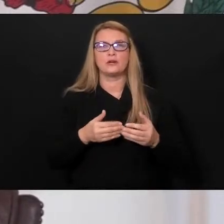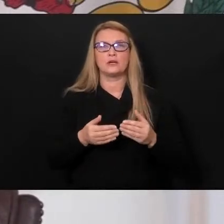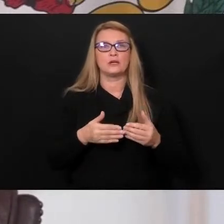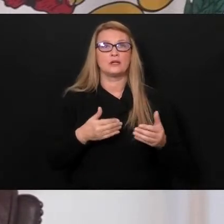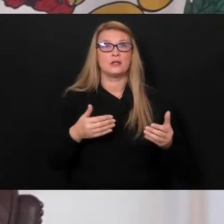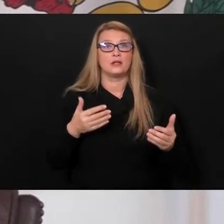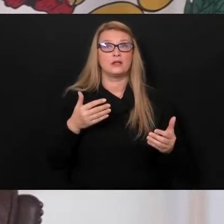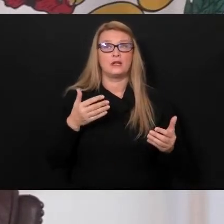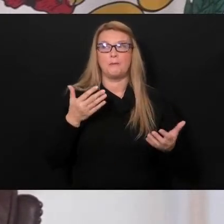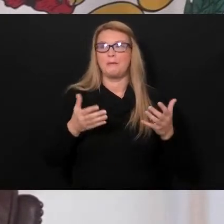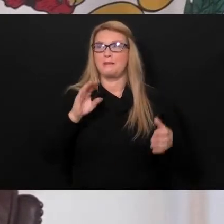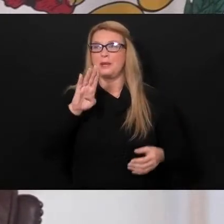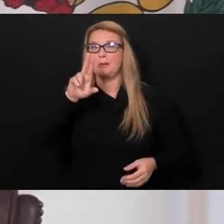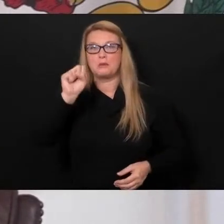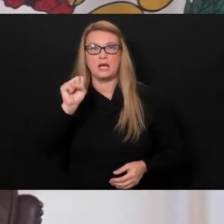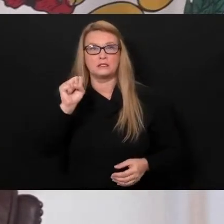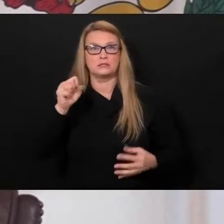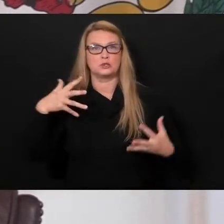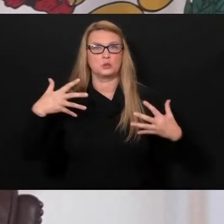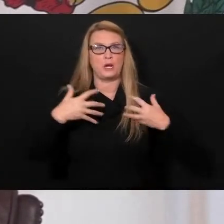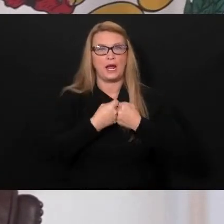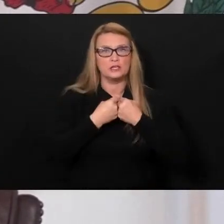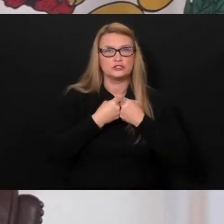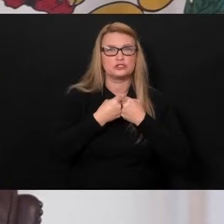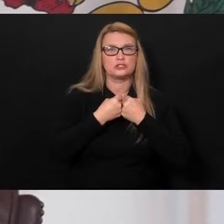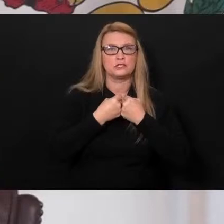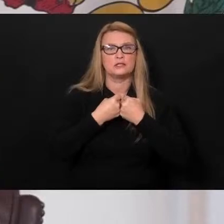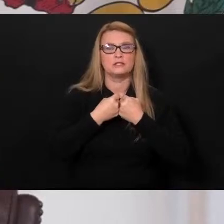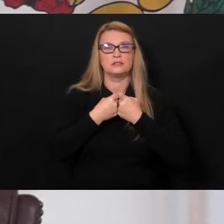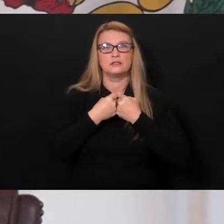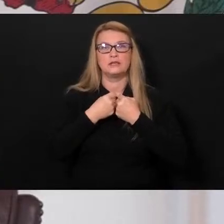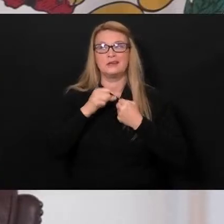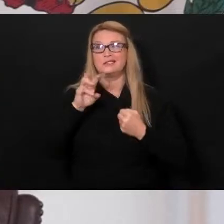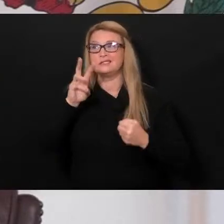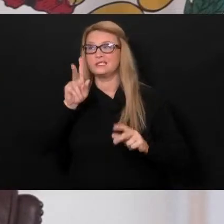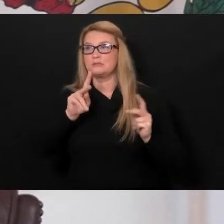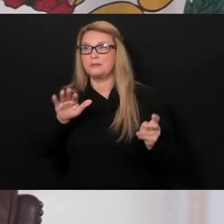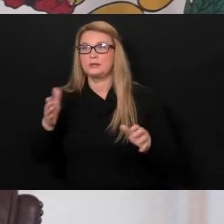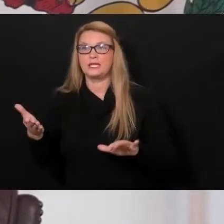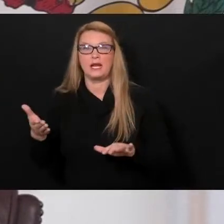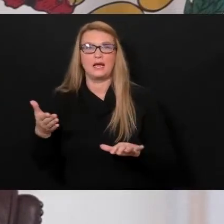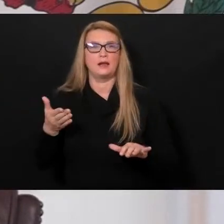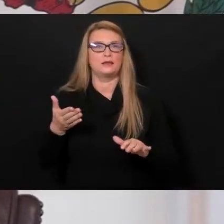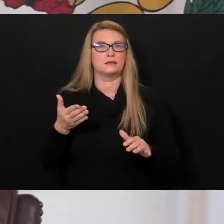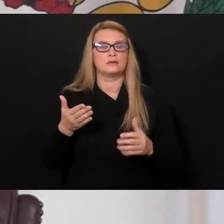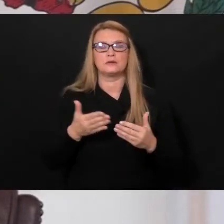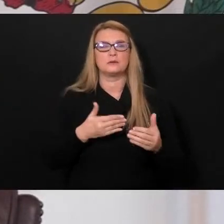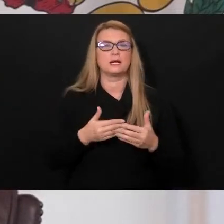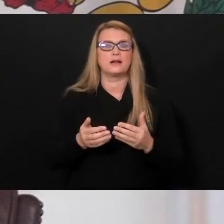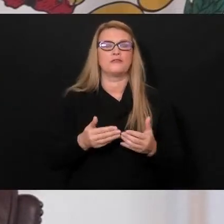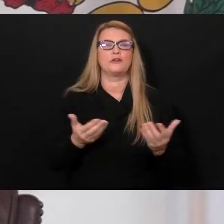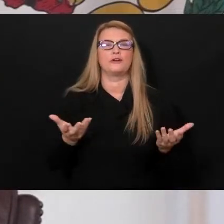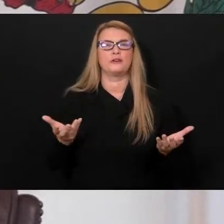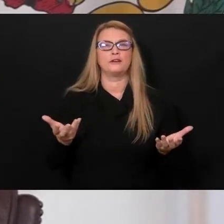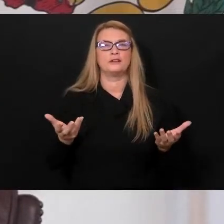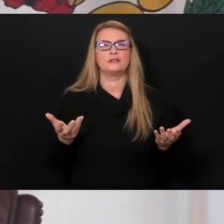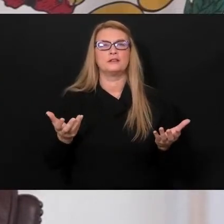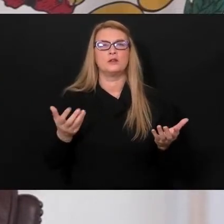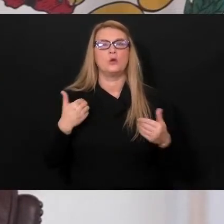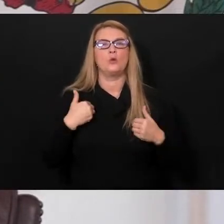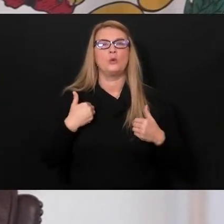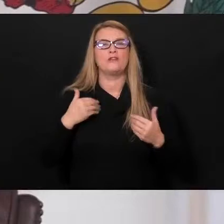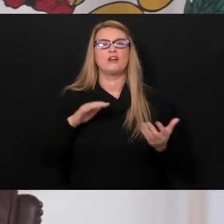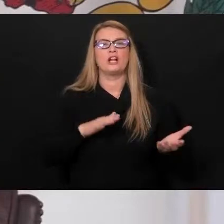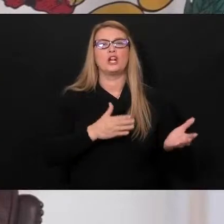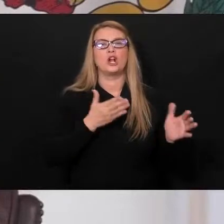van or a bus and 6 perished or whatever it was. We've lost